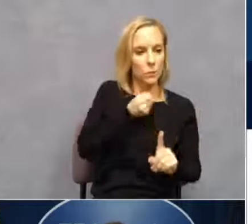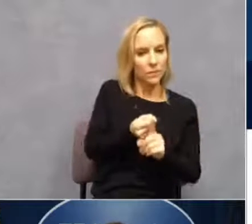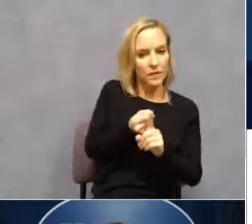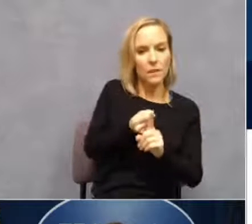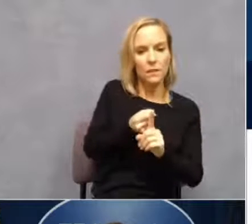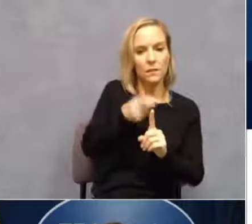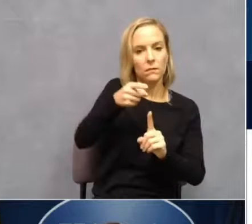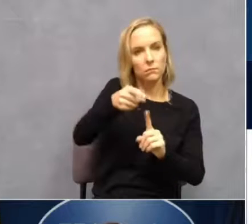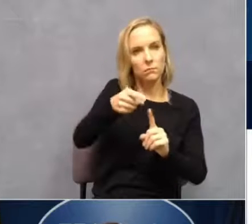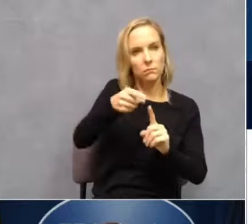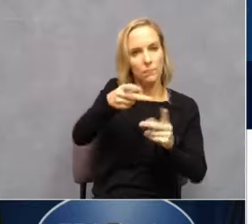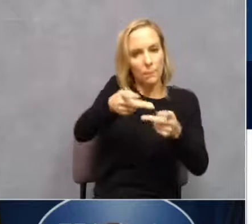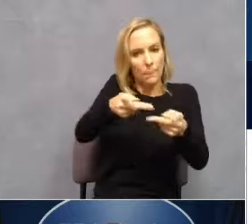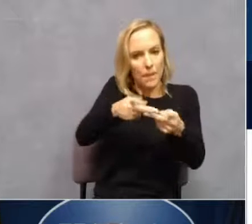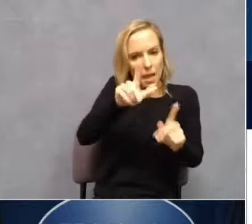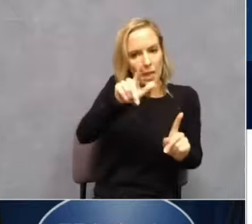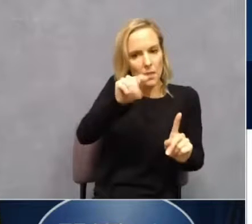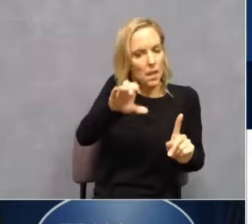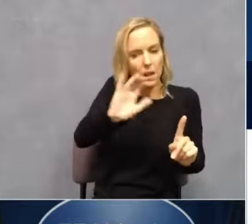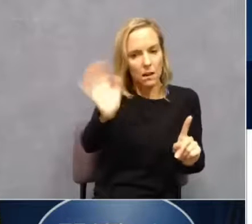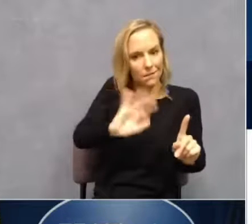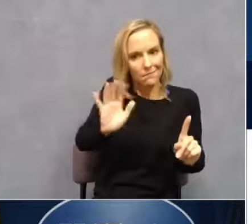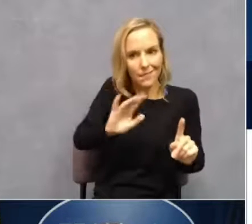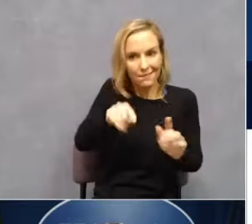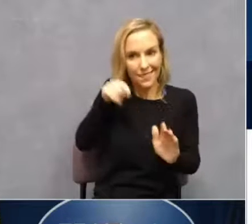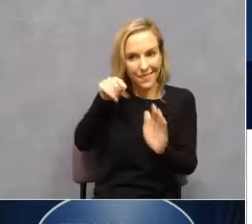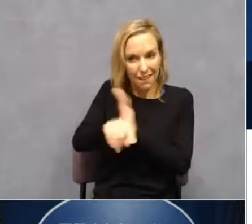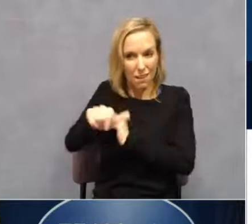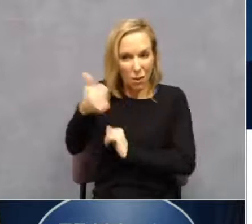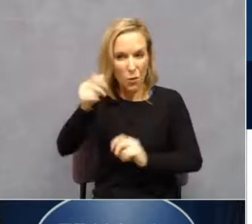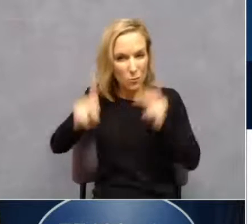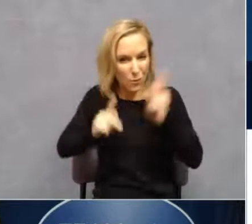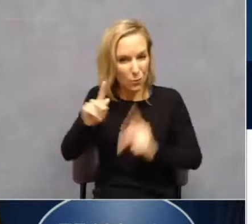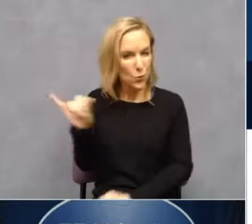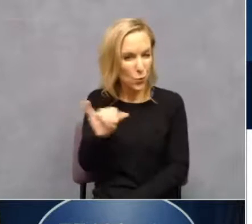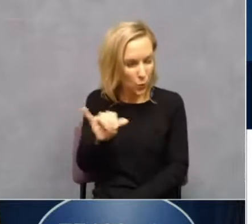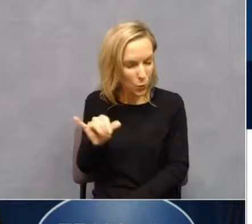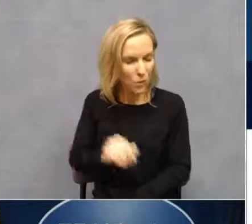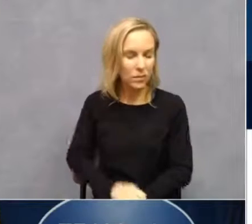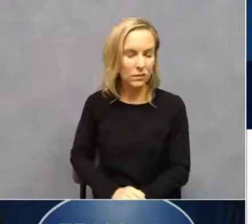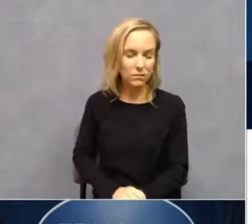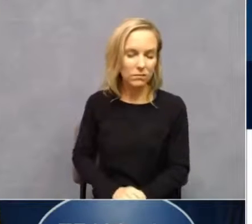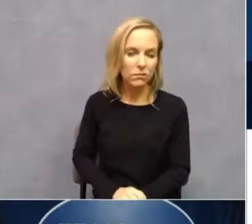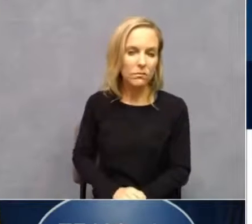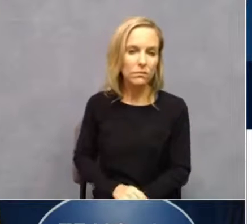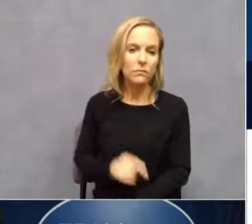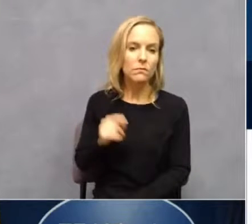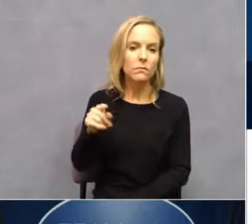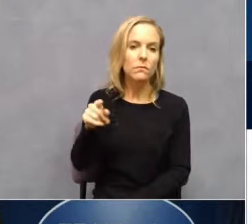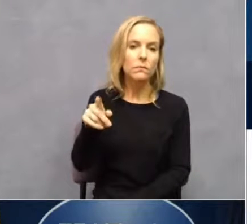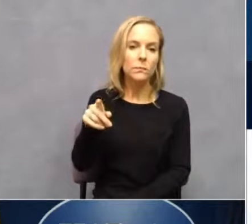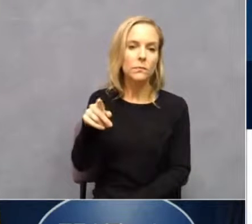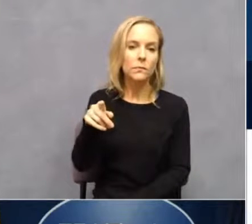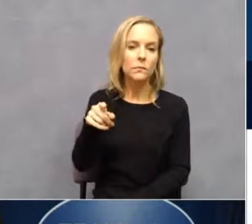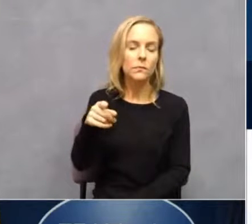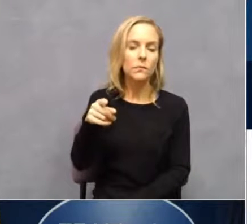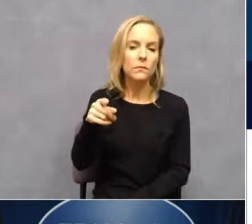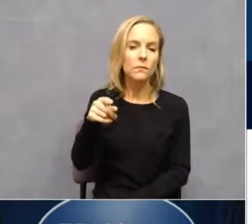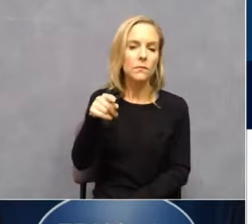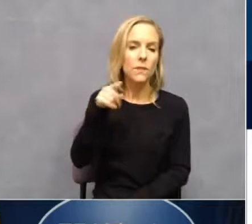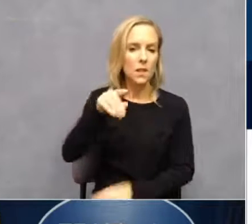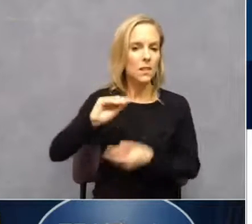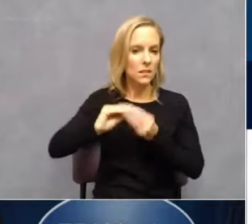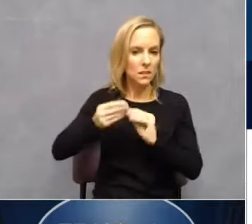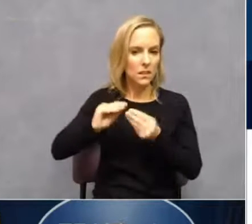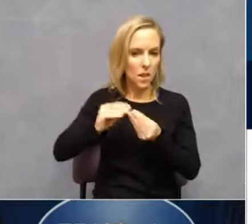facilities. It's killing others as well. With these types of numbers that are out